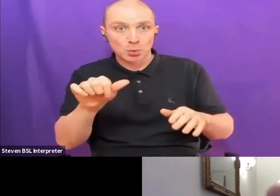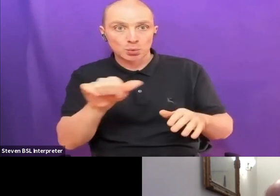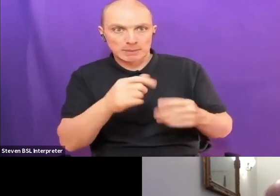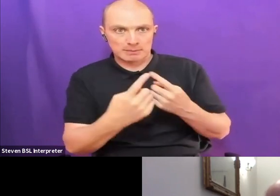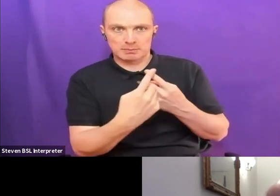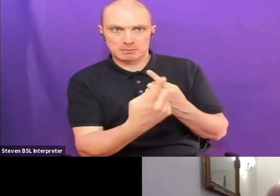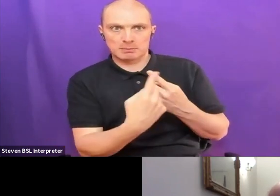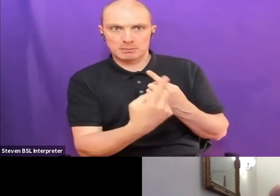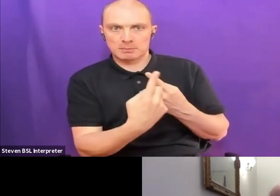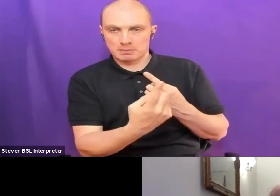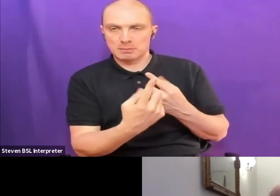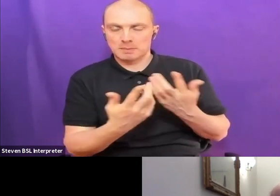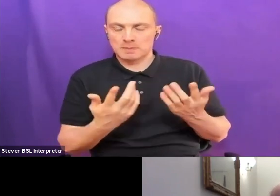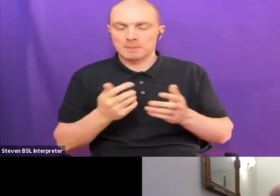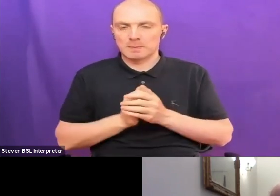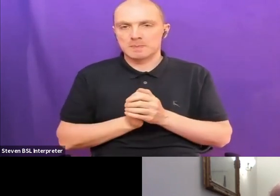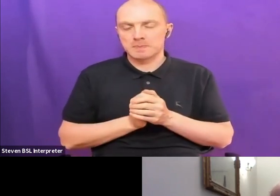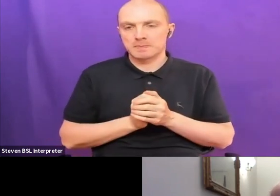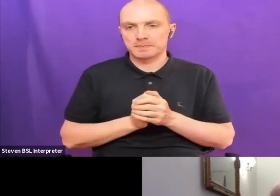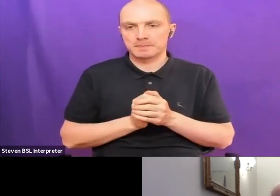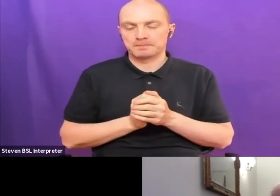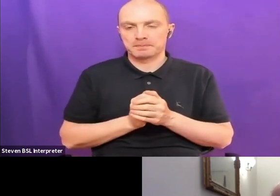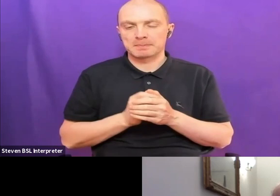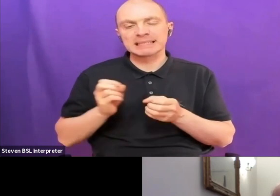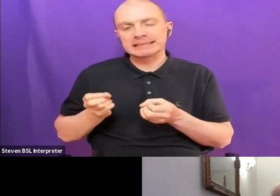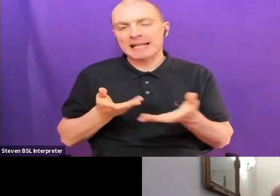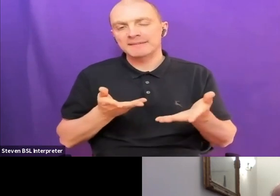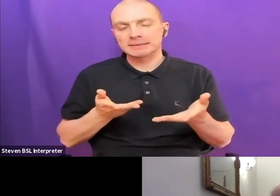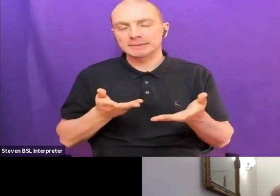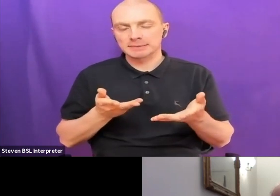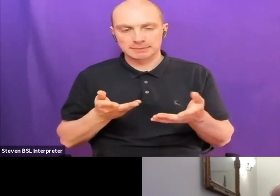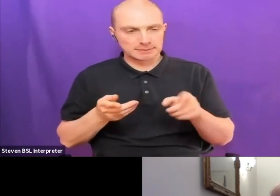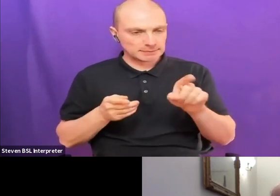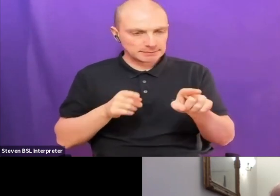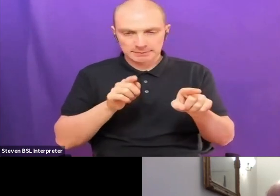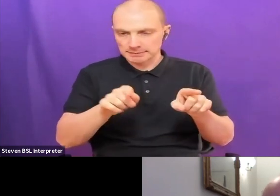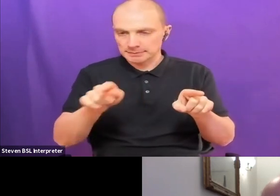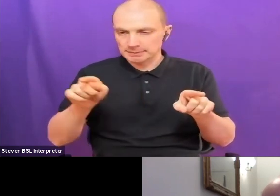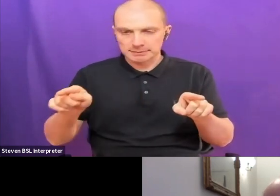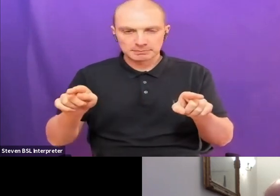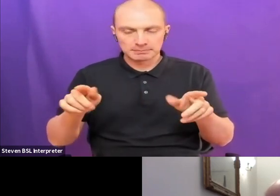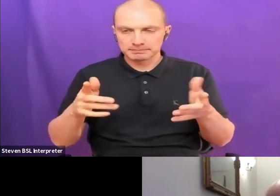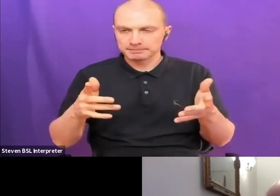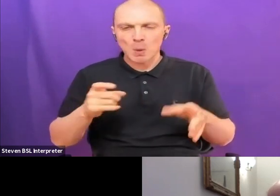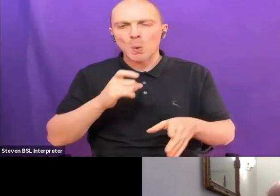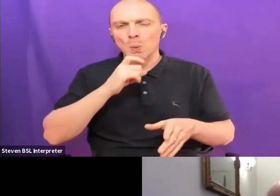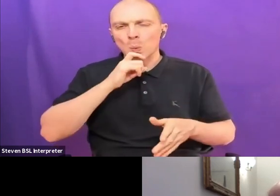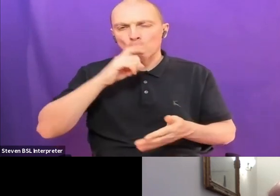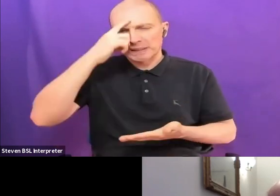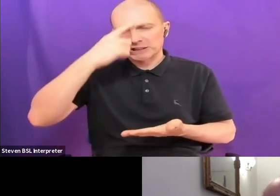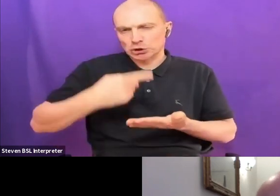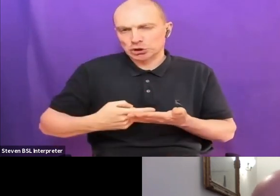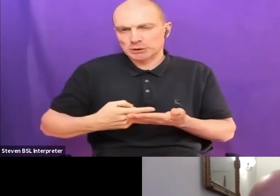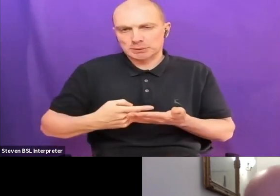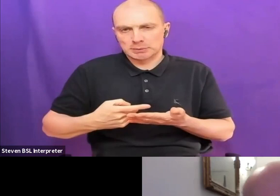But how do we decide what services should be on the doorstep, and who decides? We need to